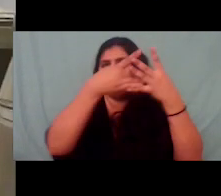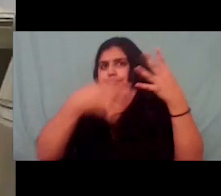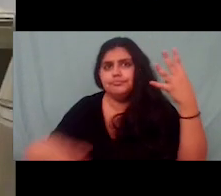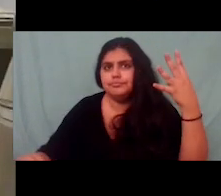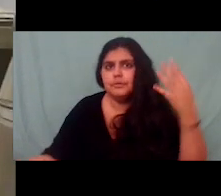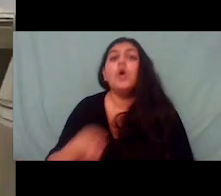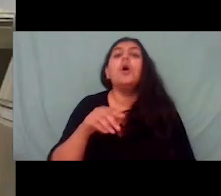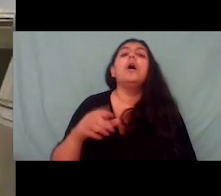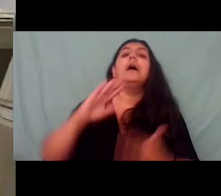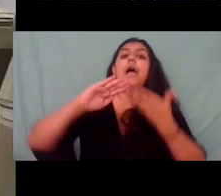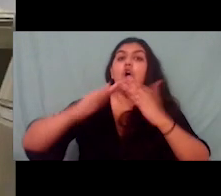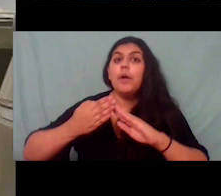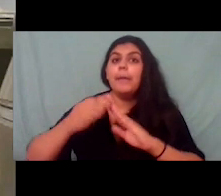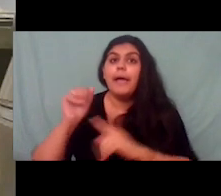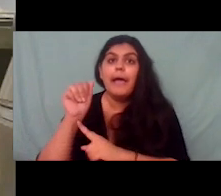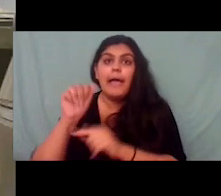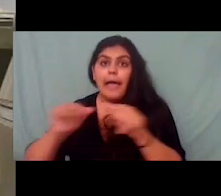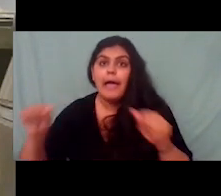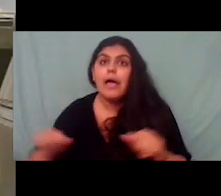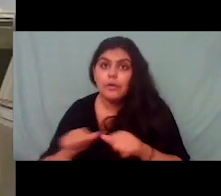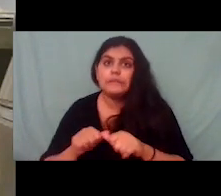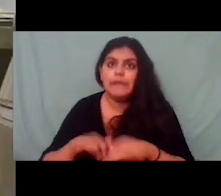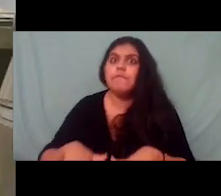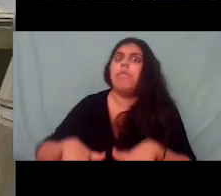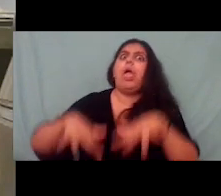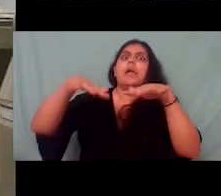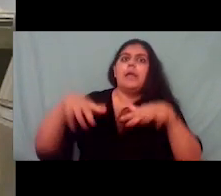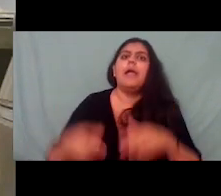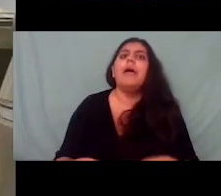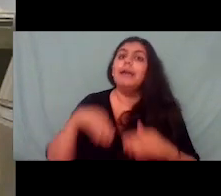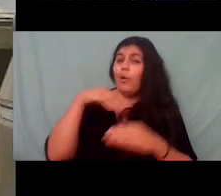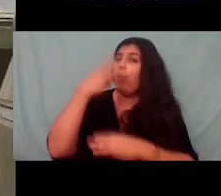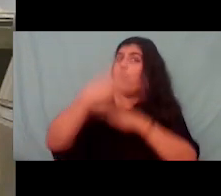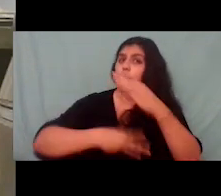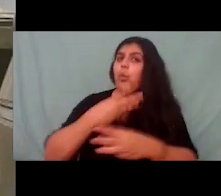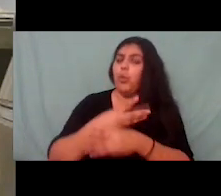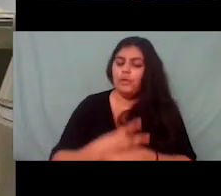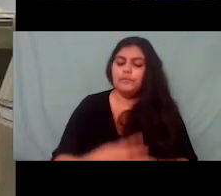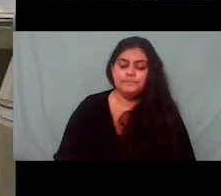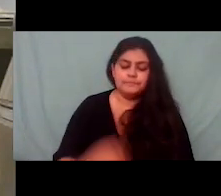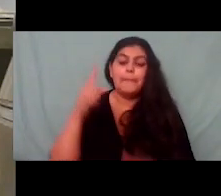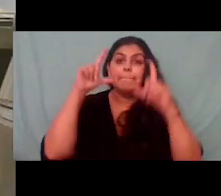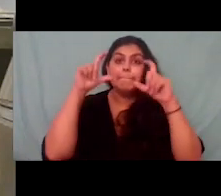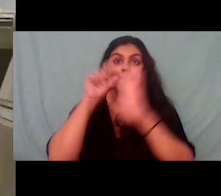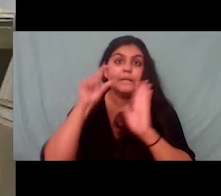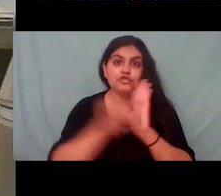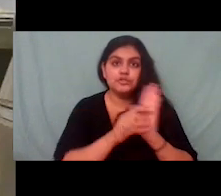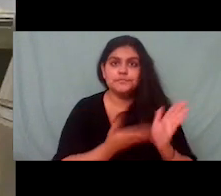Urban areas are flooding, and this is again happening globally. This is a picture of Beirut